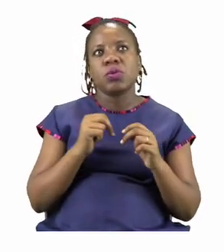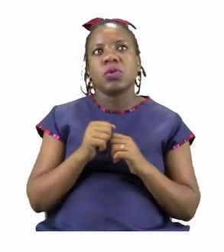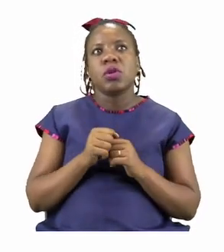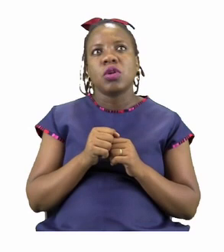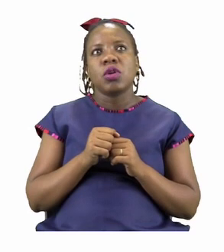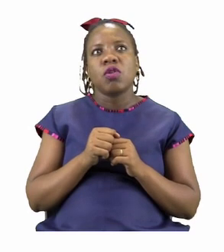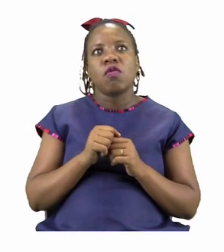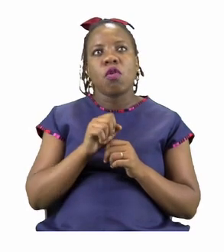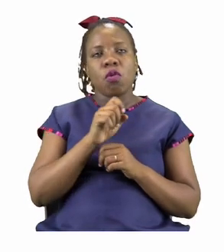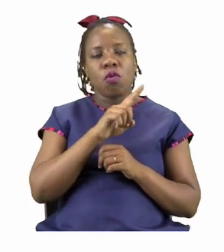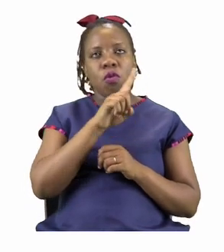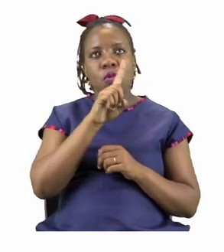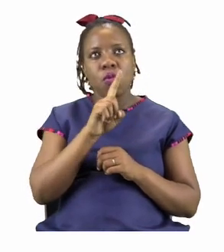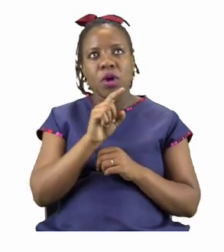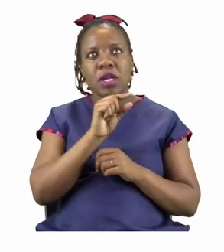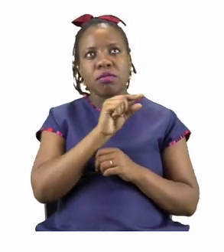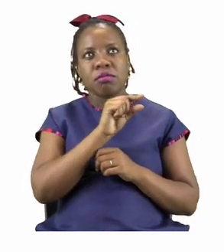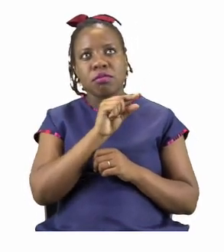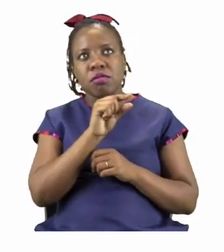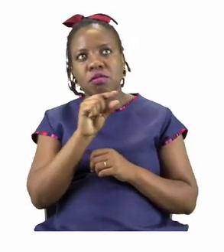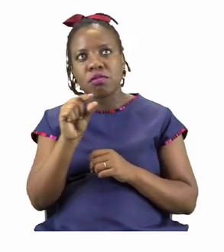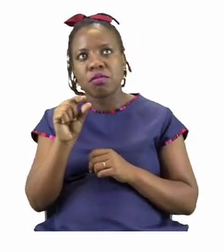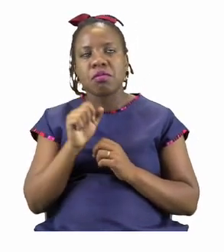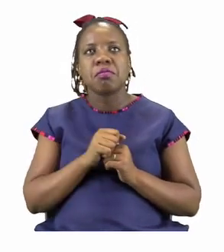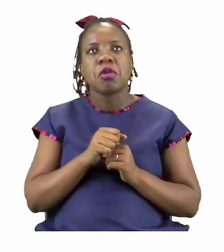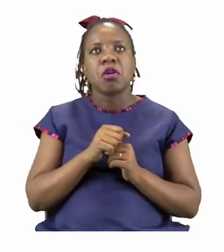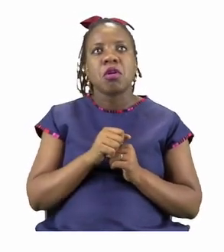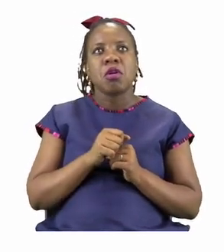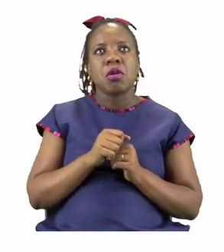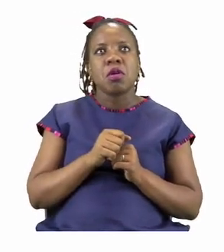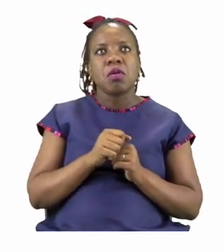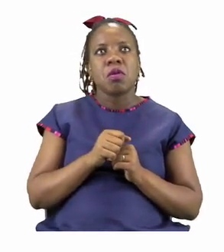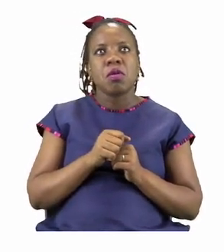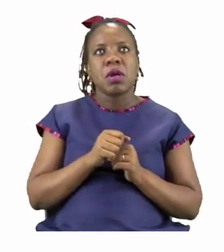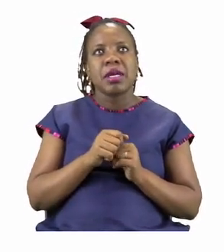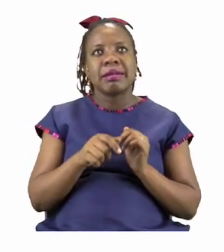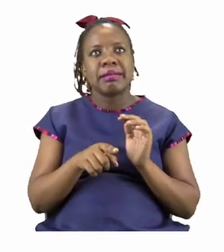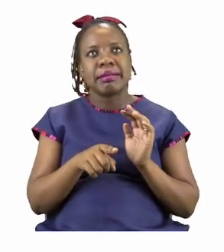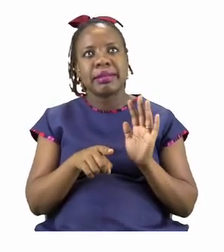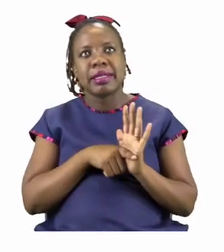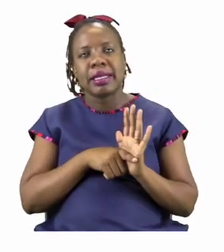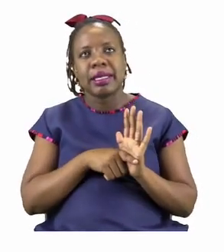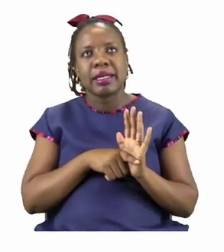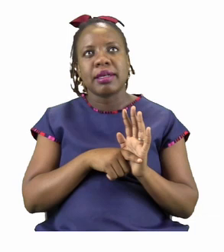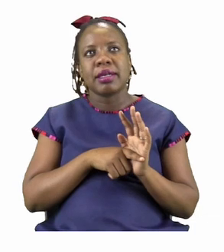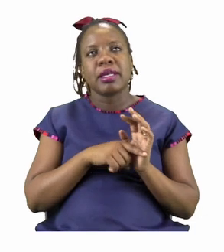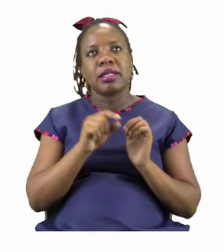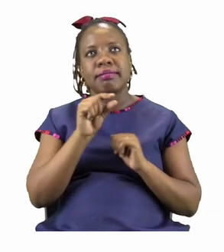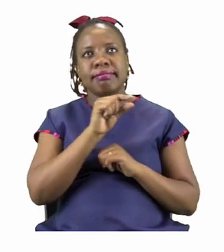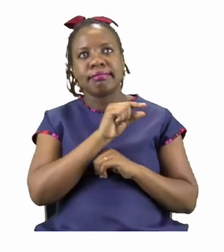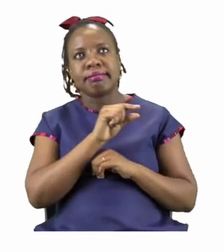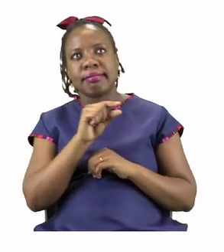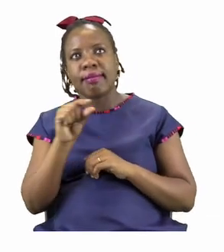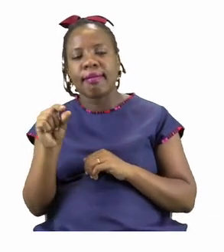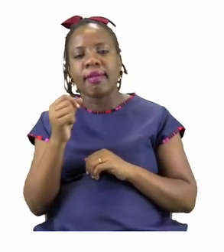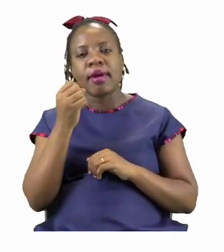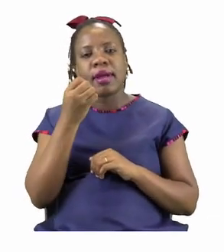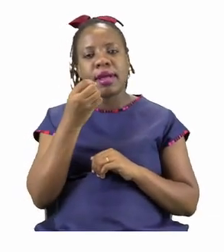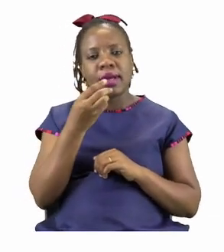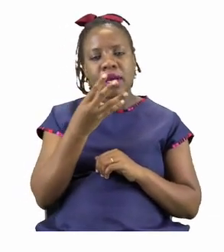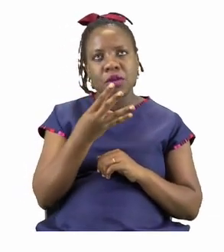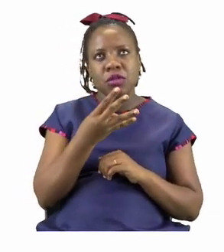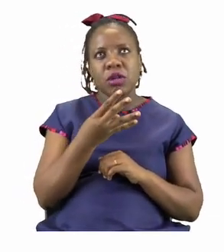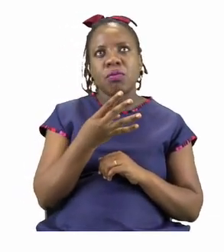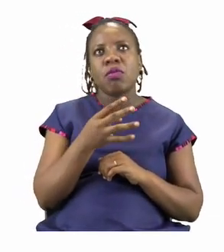nouns. So you can then say there is some cheese or there isn't